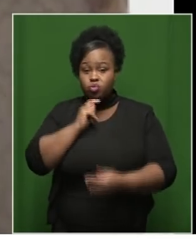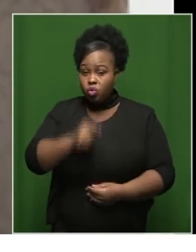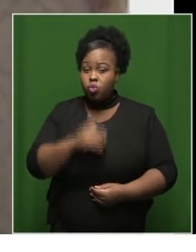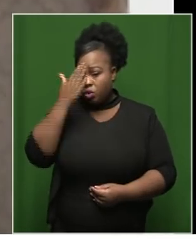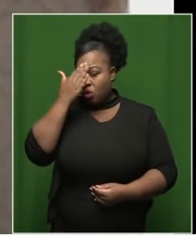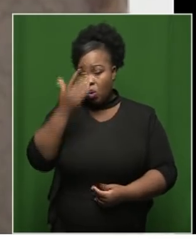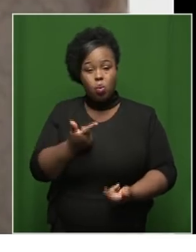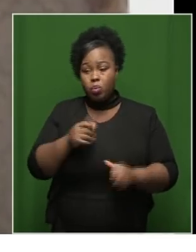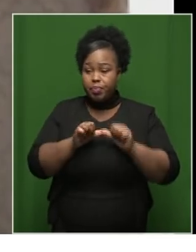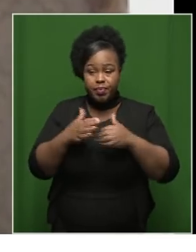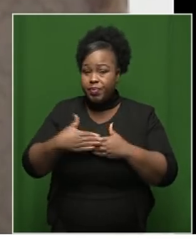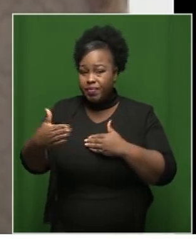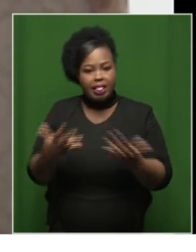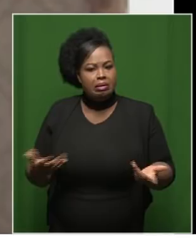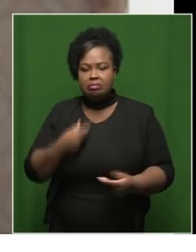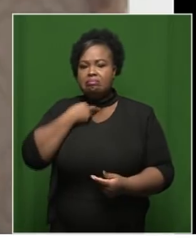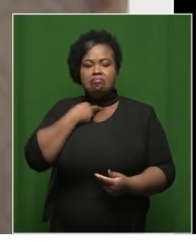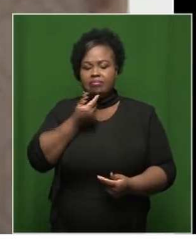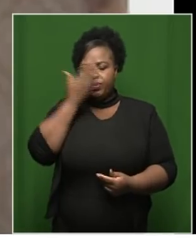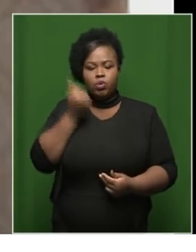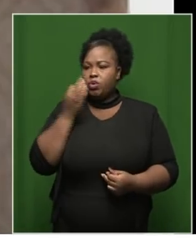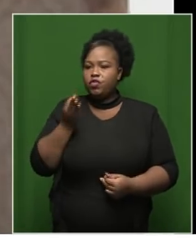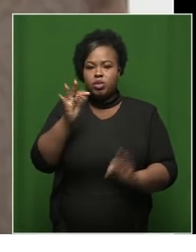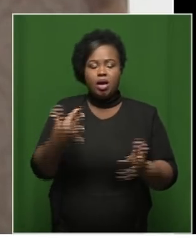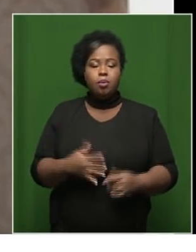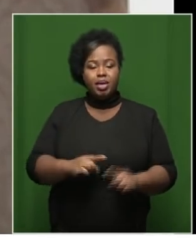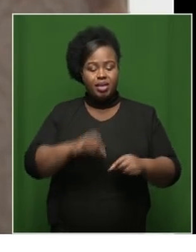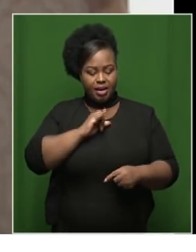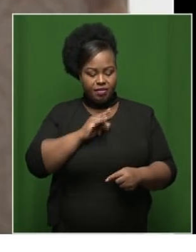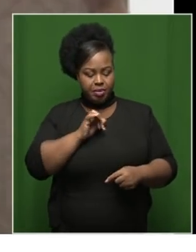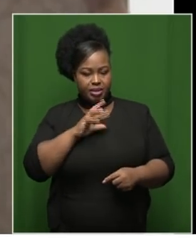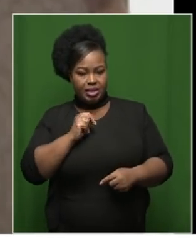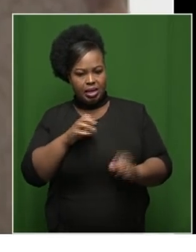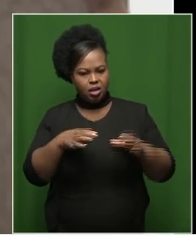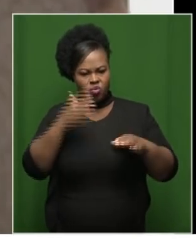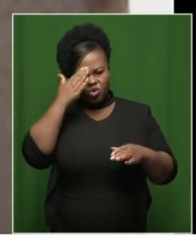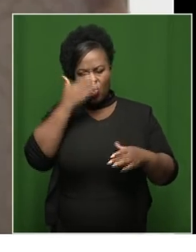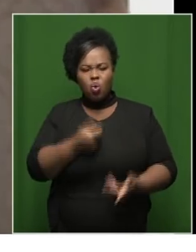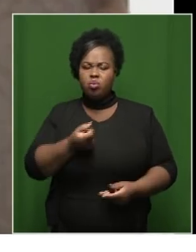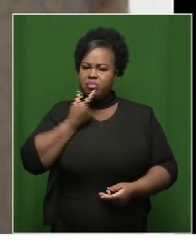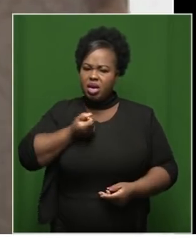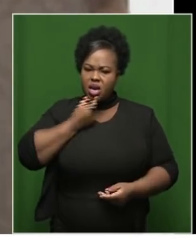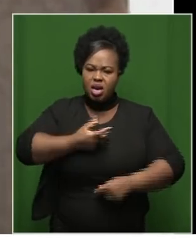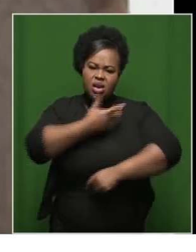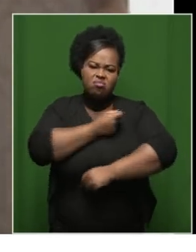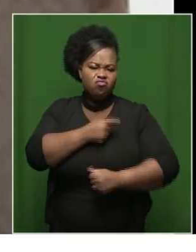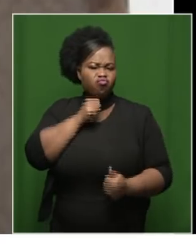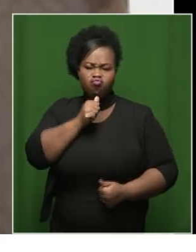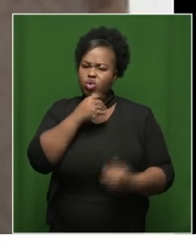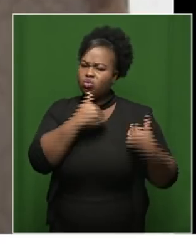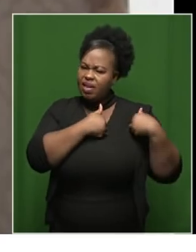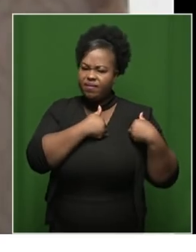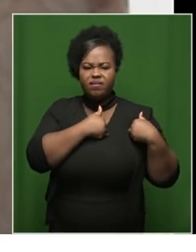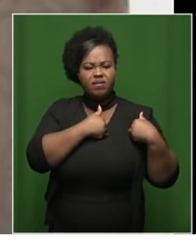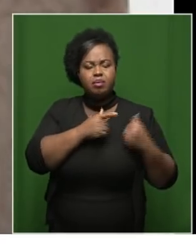its uncertainty. And the one thing that we do know about ivermectin is it's safe. It is a safe drug to use. And that's what I was asking.